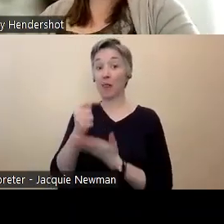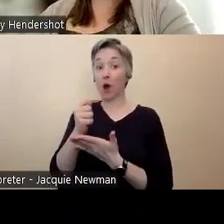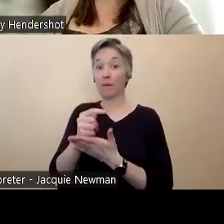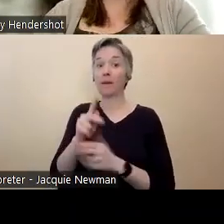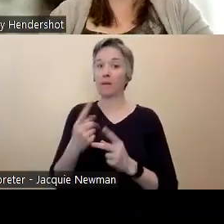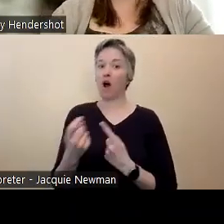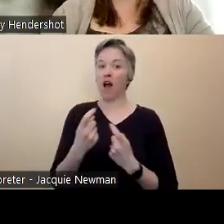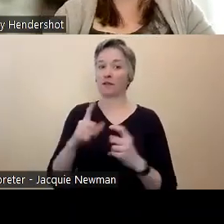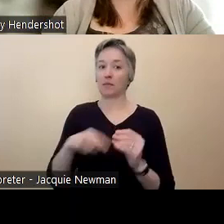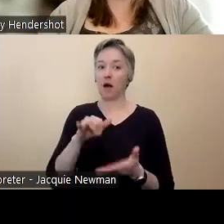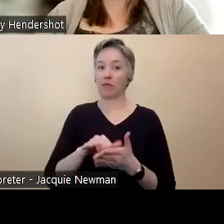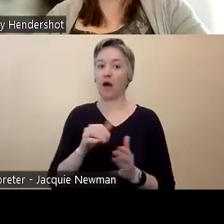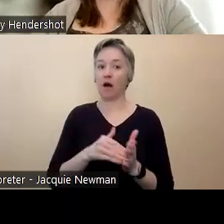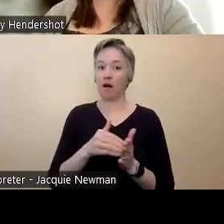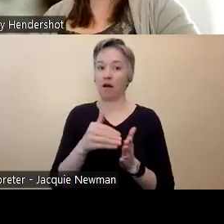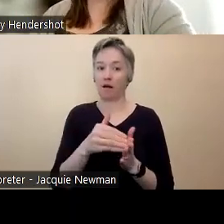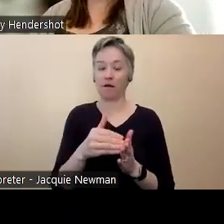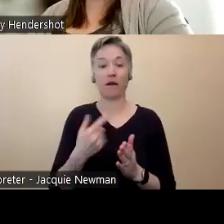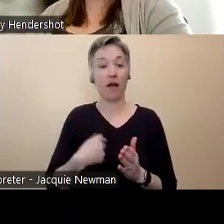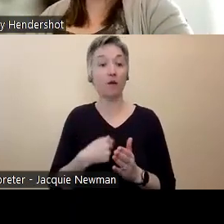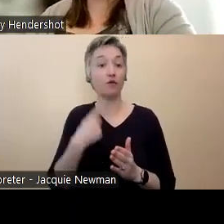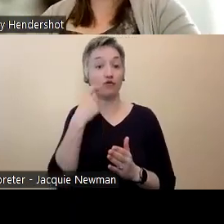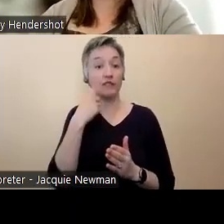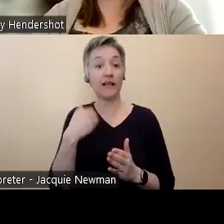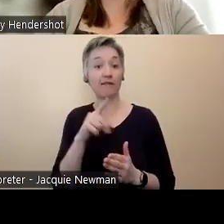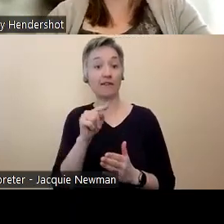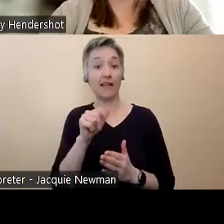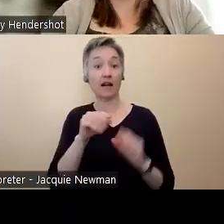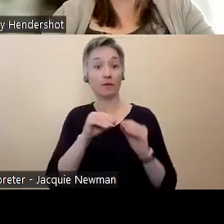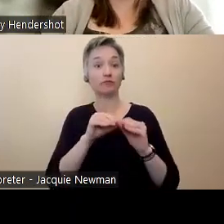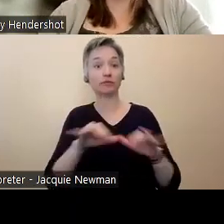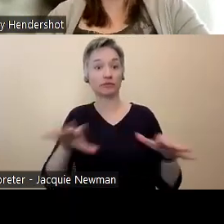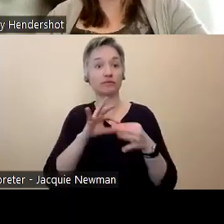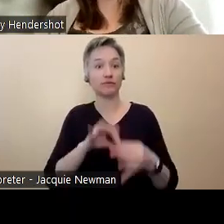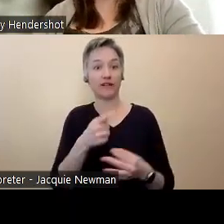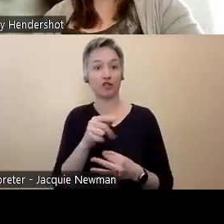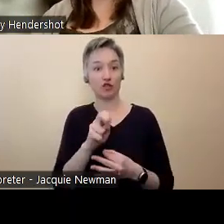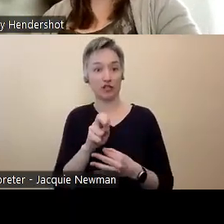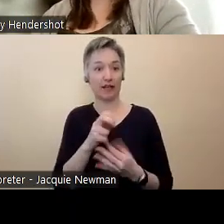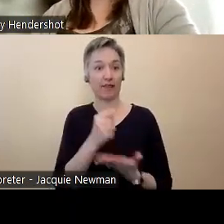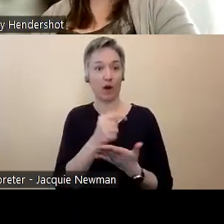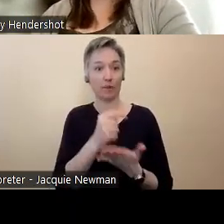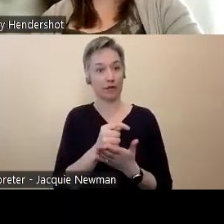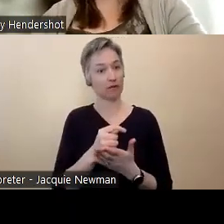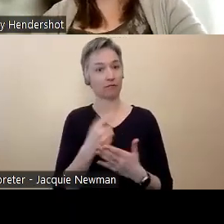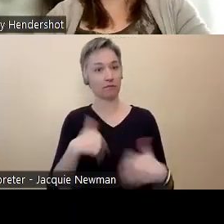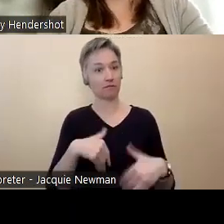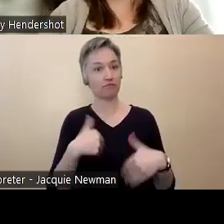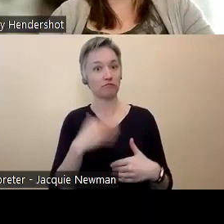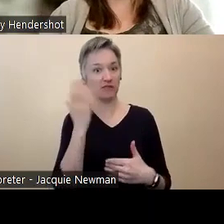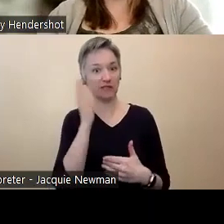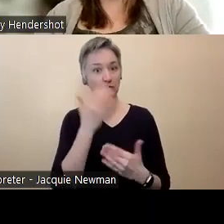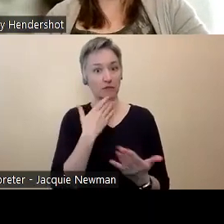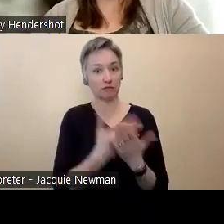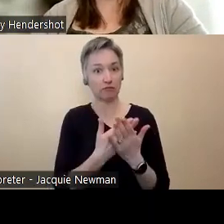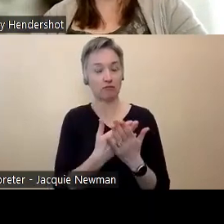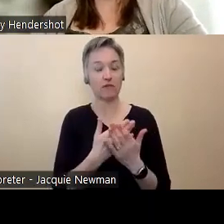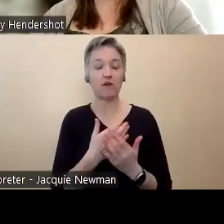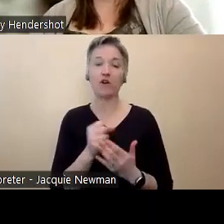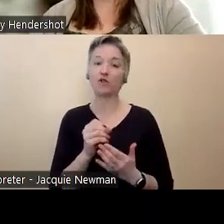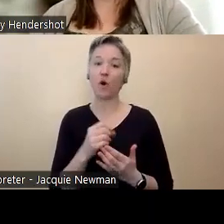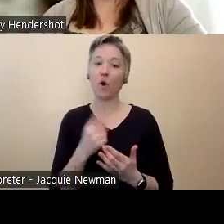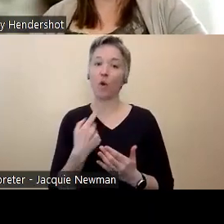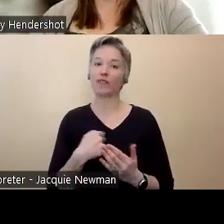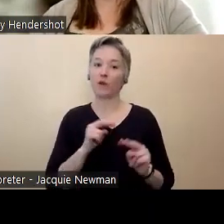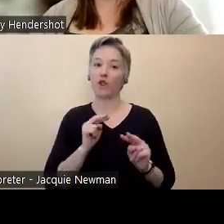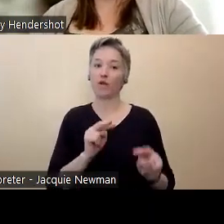we've actually had some data coming out about gene therapy that sounds very promising. So that's always something that we look forward